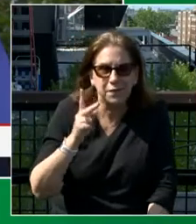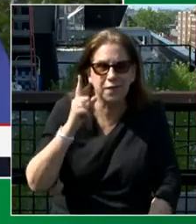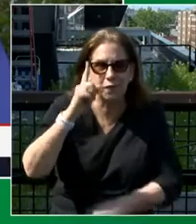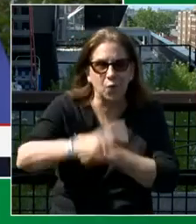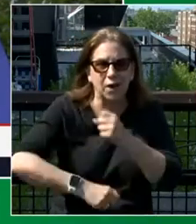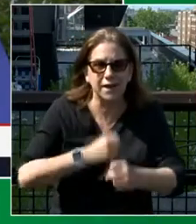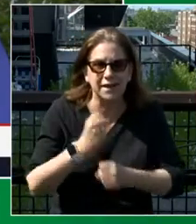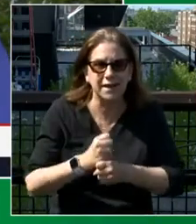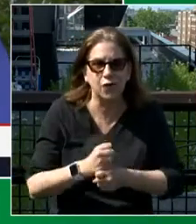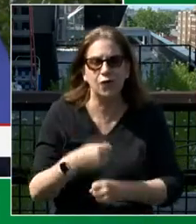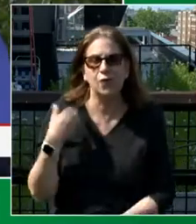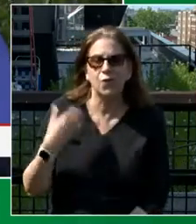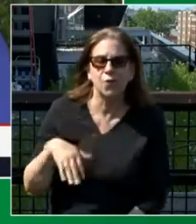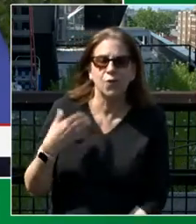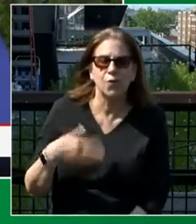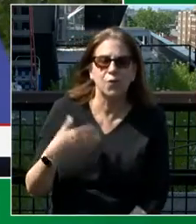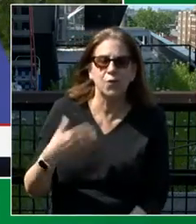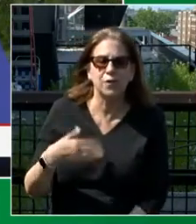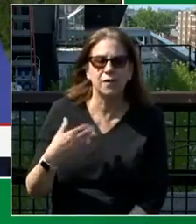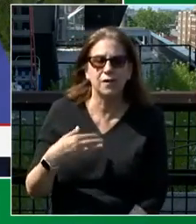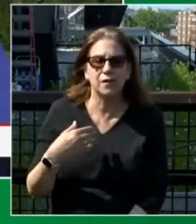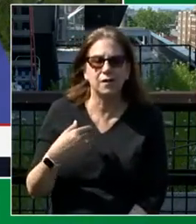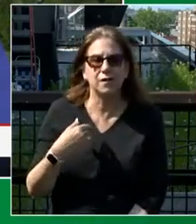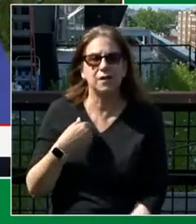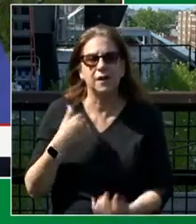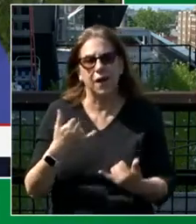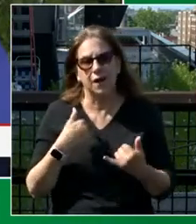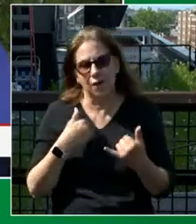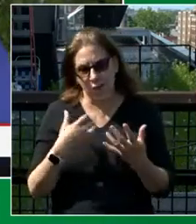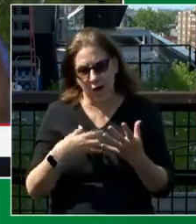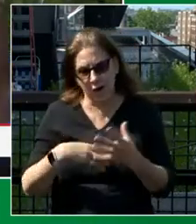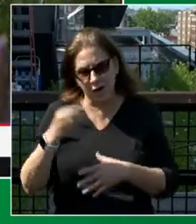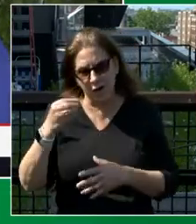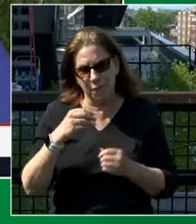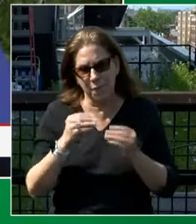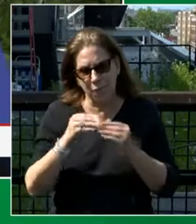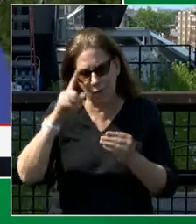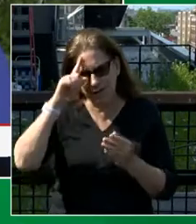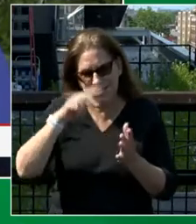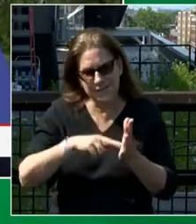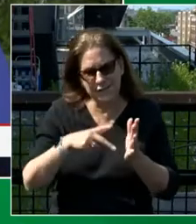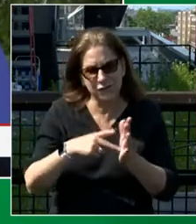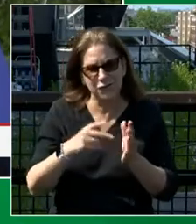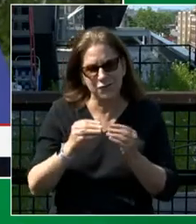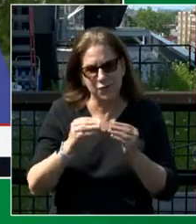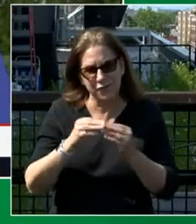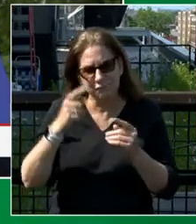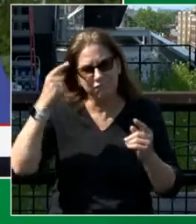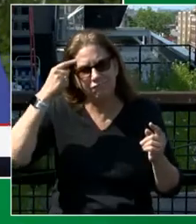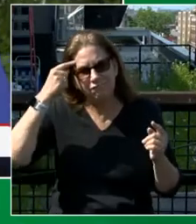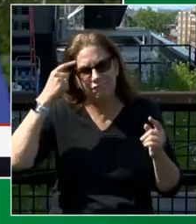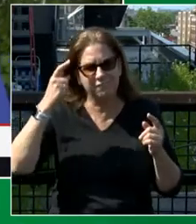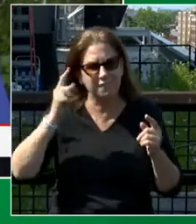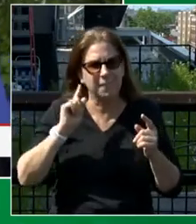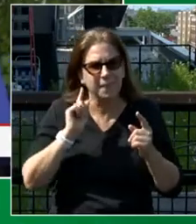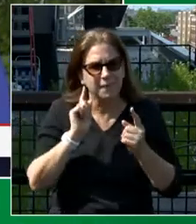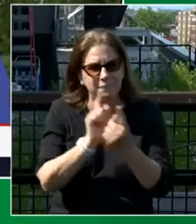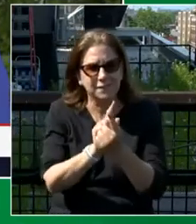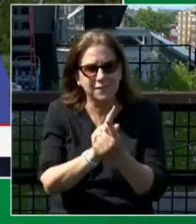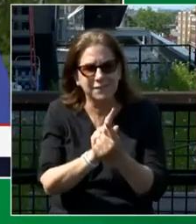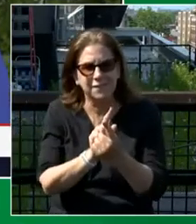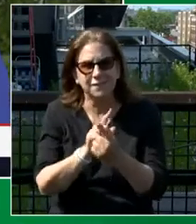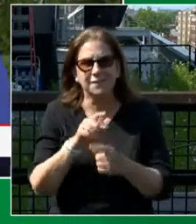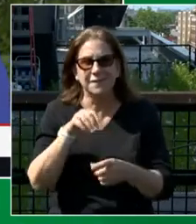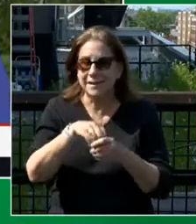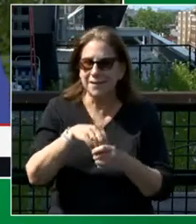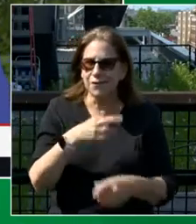meaningful. So I think when people are going out and making reservations and deciding to eat and build groups and community, it's way more important. There's way more value put